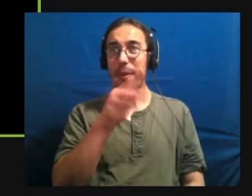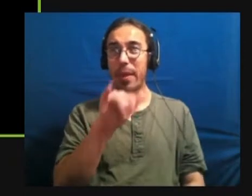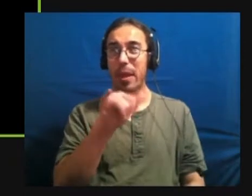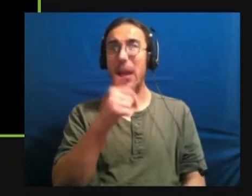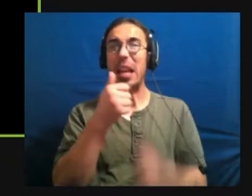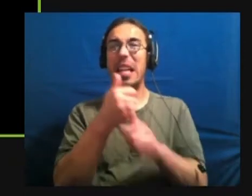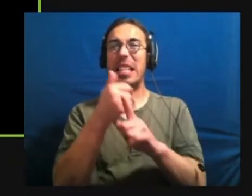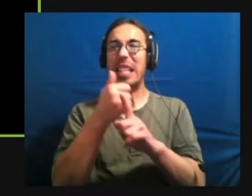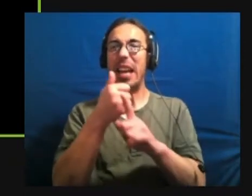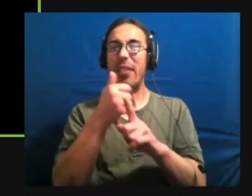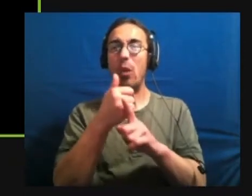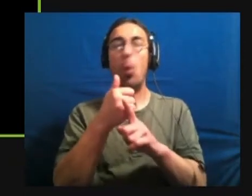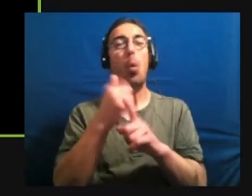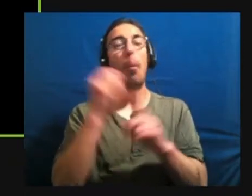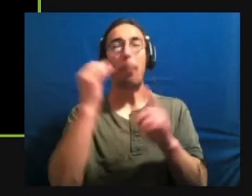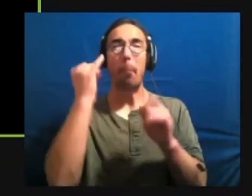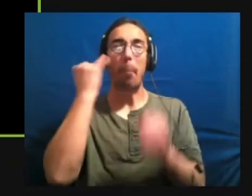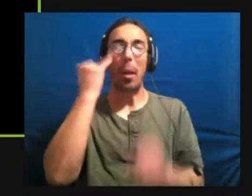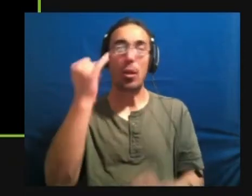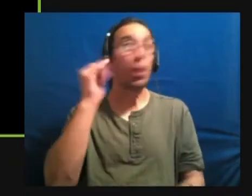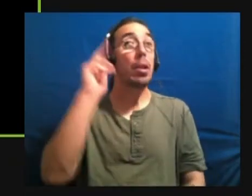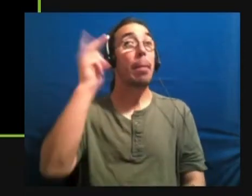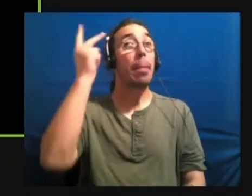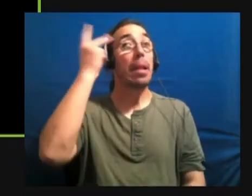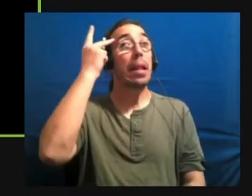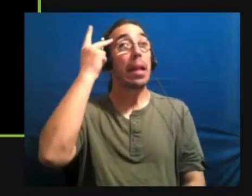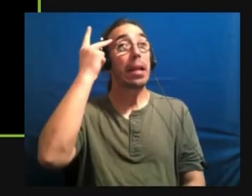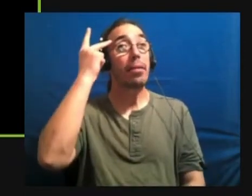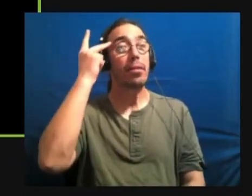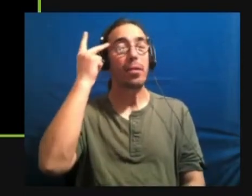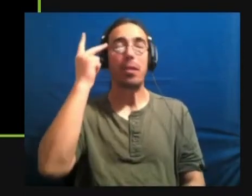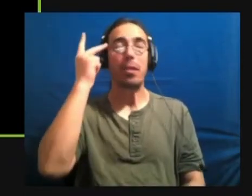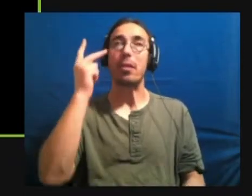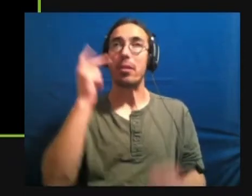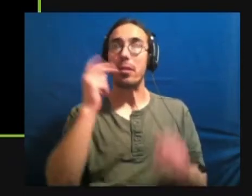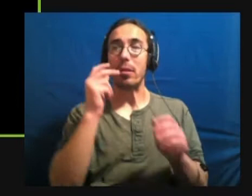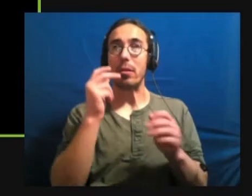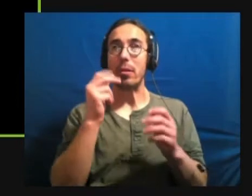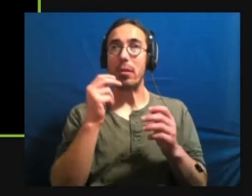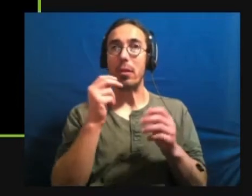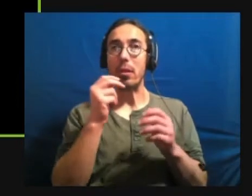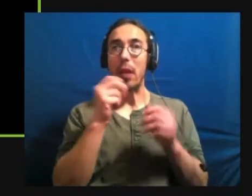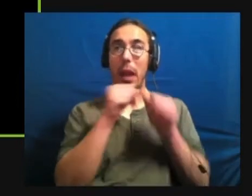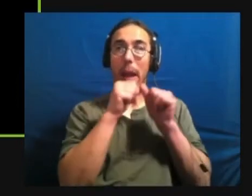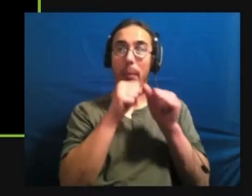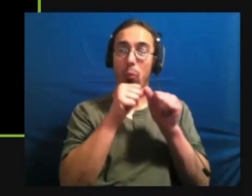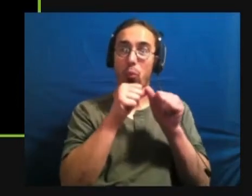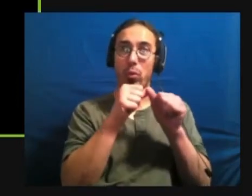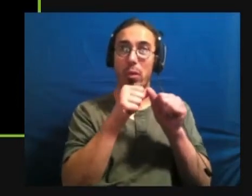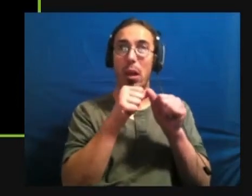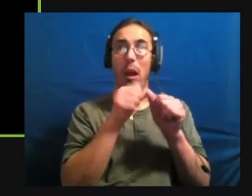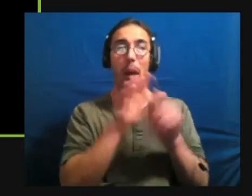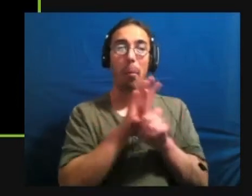politically correct mechanism that builds, maintains, and indefinitely proliferates oppression.